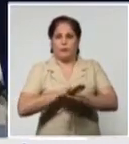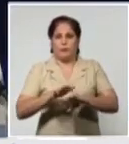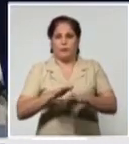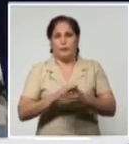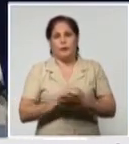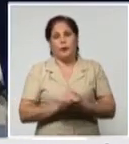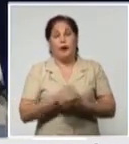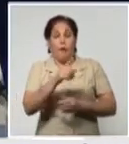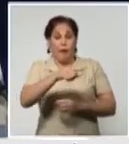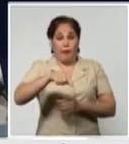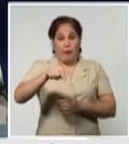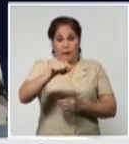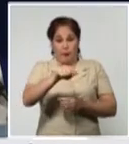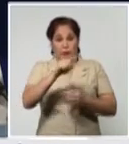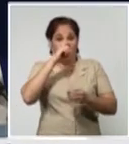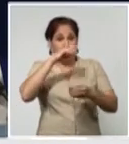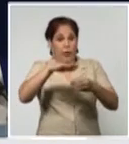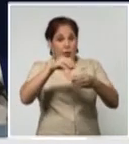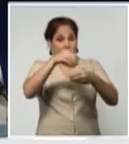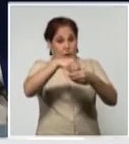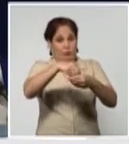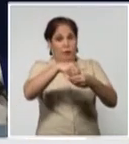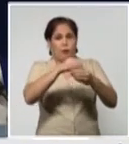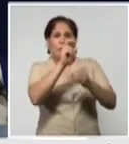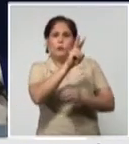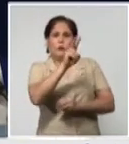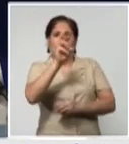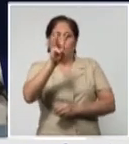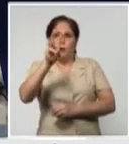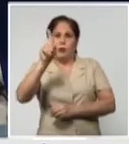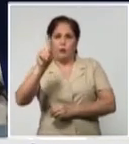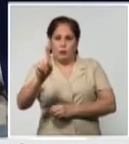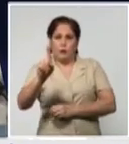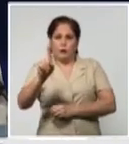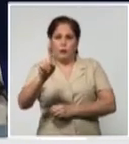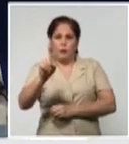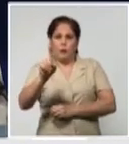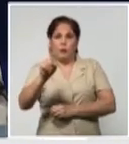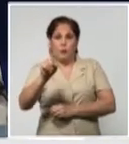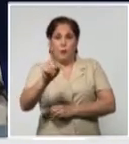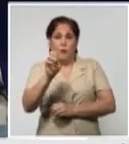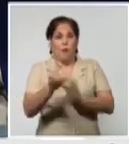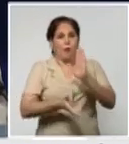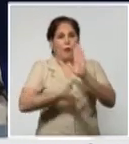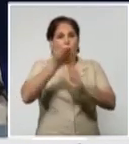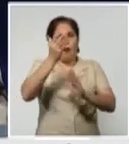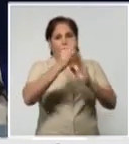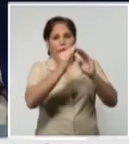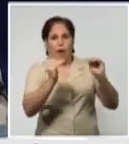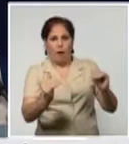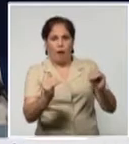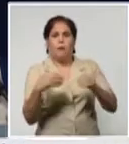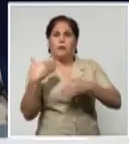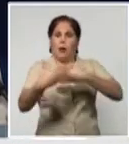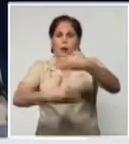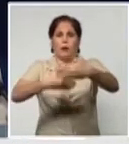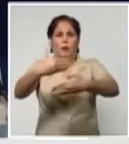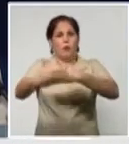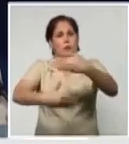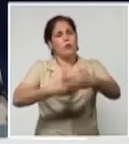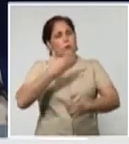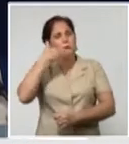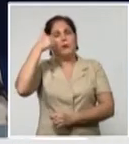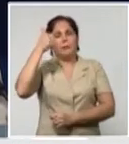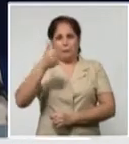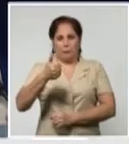And 231 of them have been discharged with favorable evolution, that